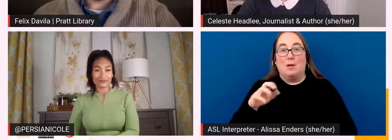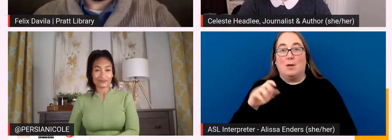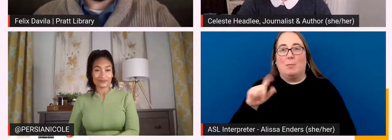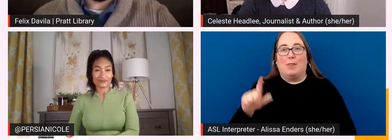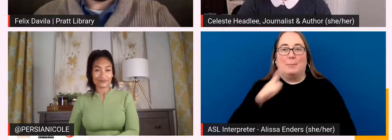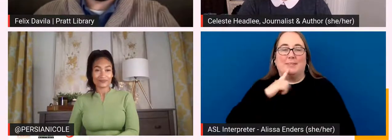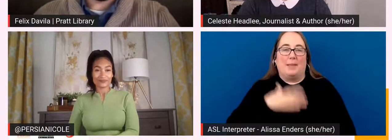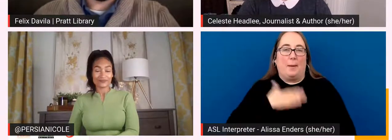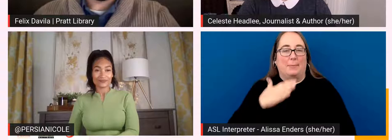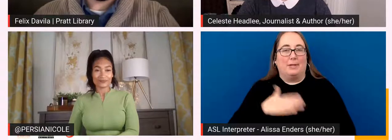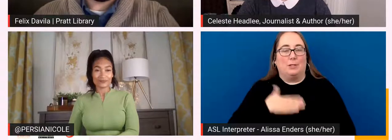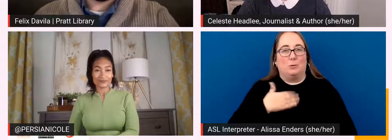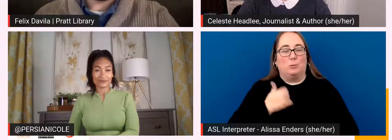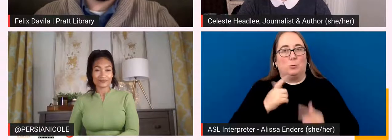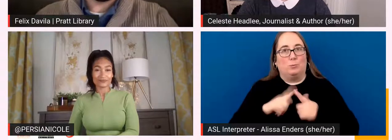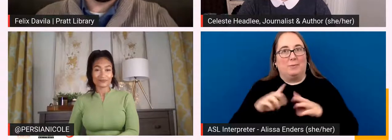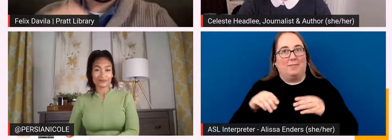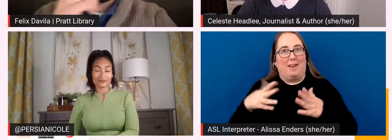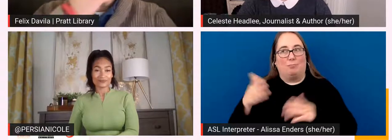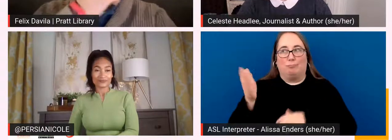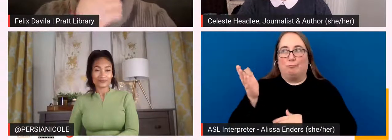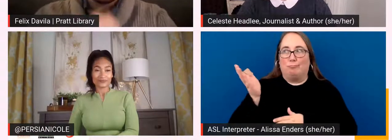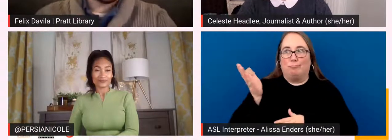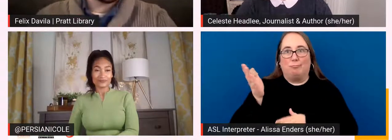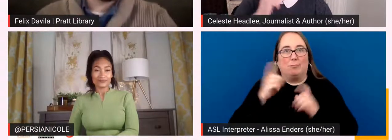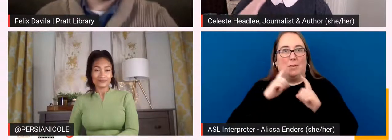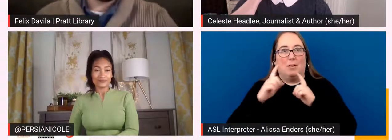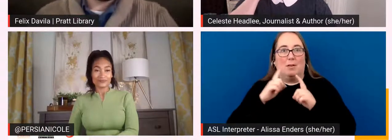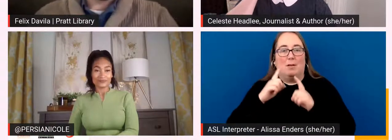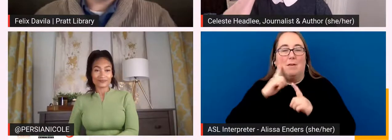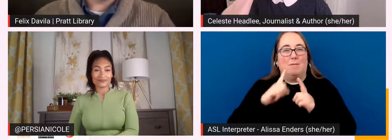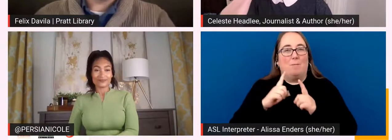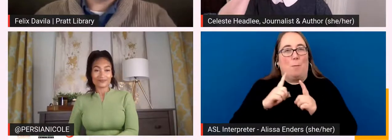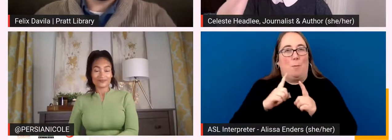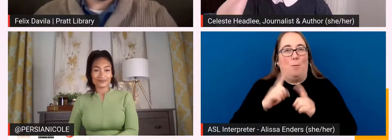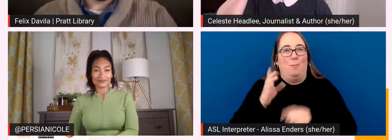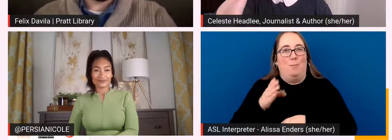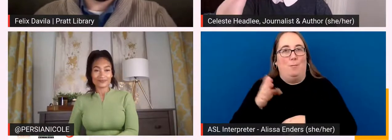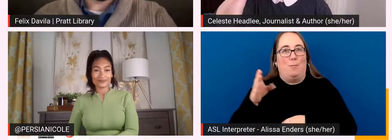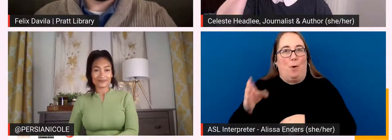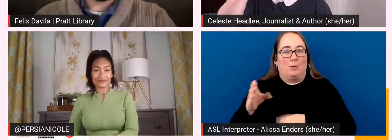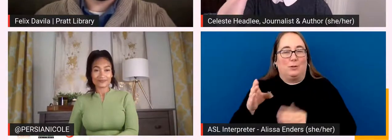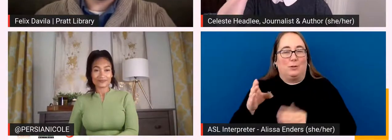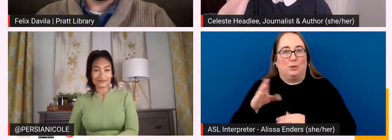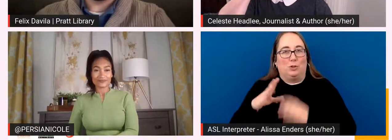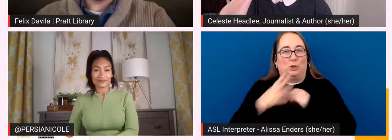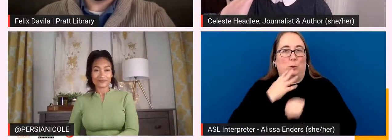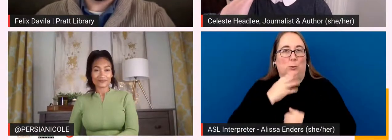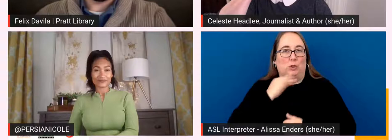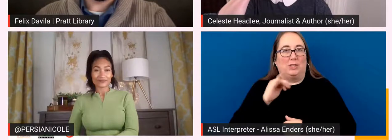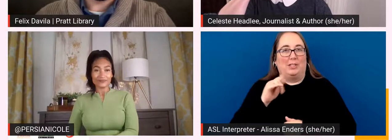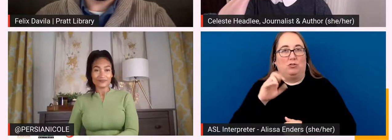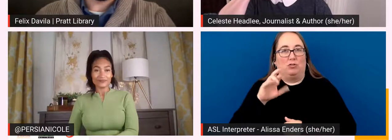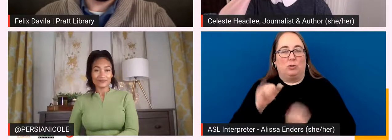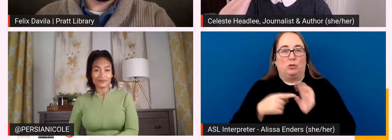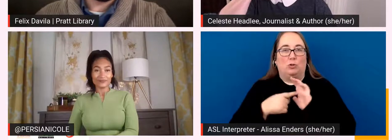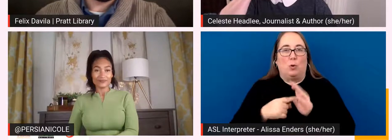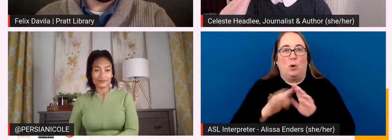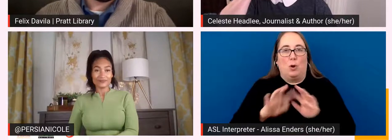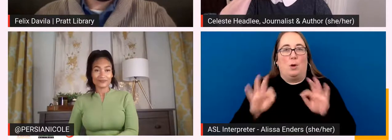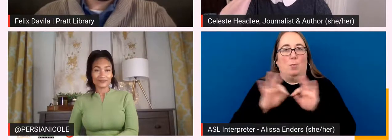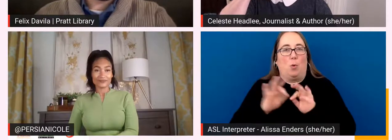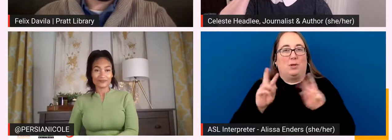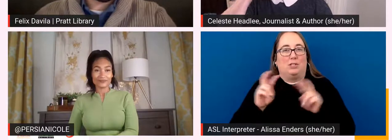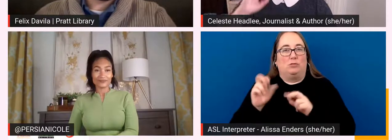to be presenting this conversation as a part of the Baltimore Festival of Jewish Literature, a showcase of literary events reflecting important issues facing the Jewish